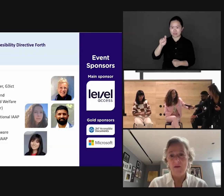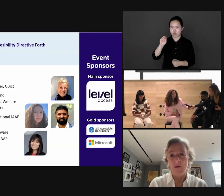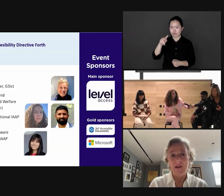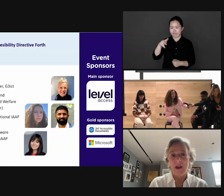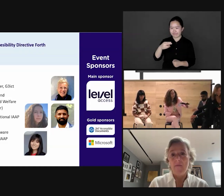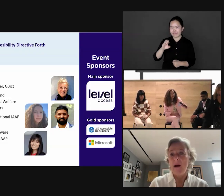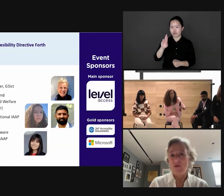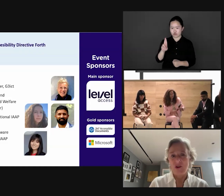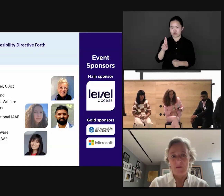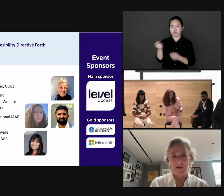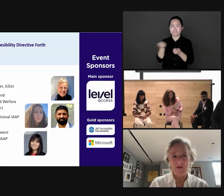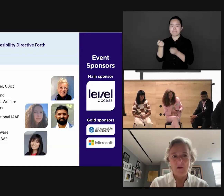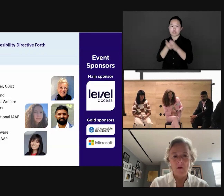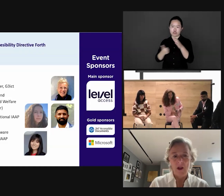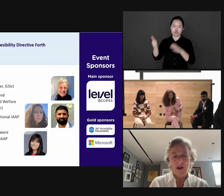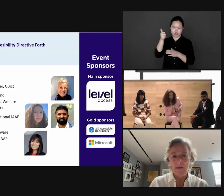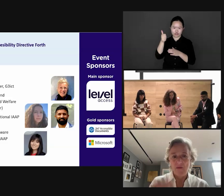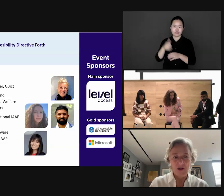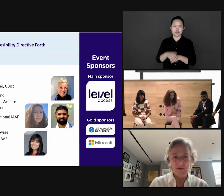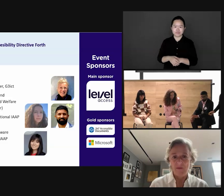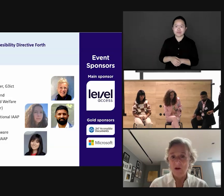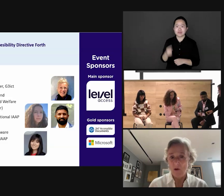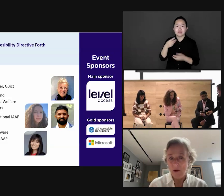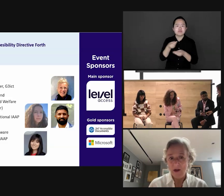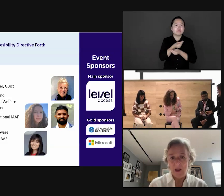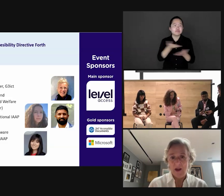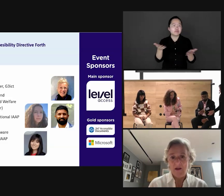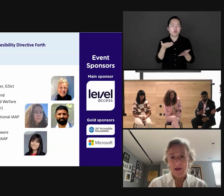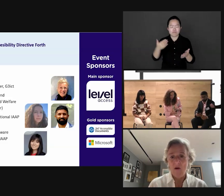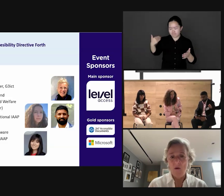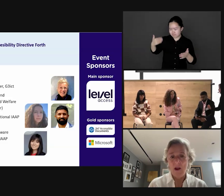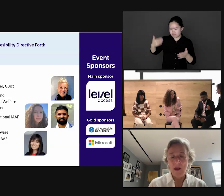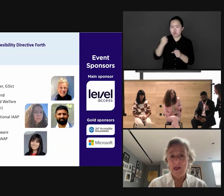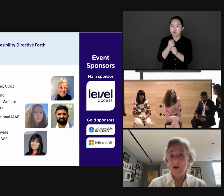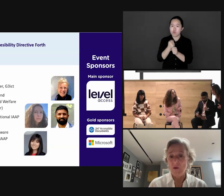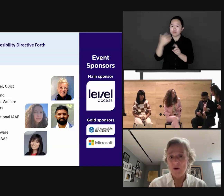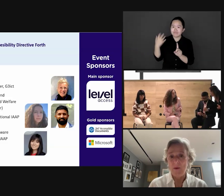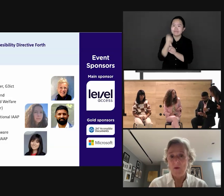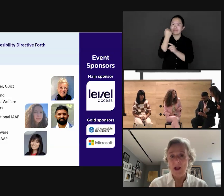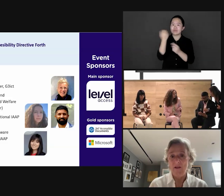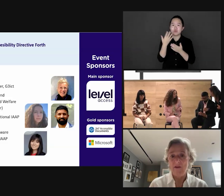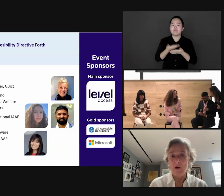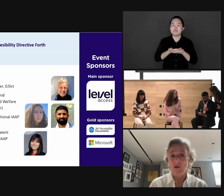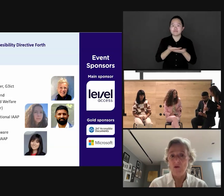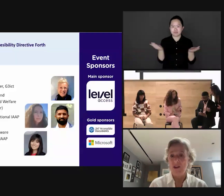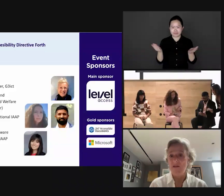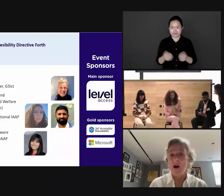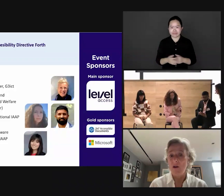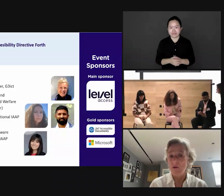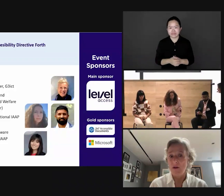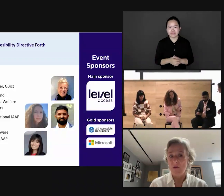will start with membership. As you know, membership's been growing. Now in Europe, we have close